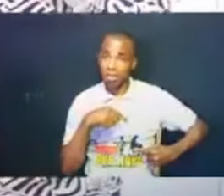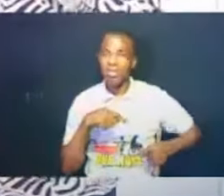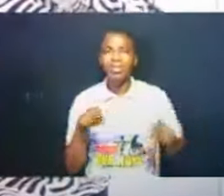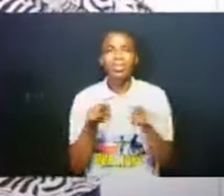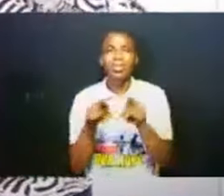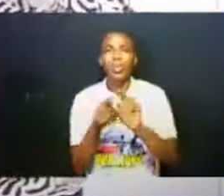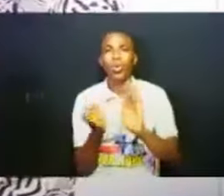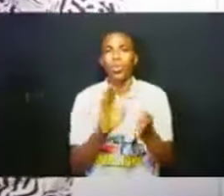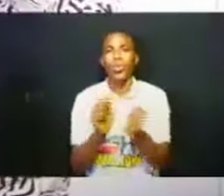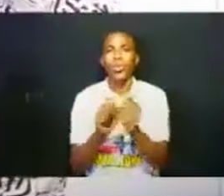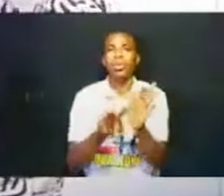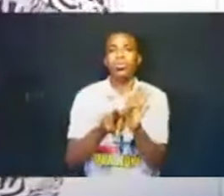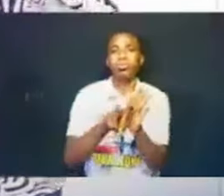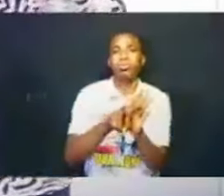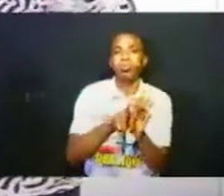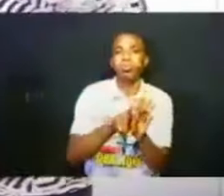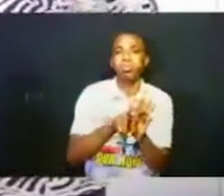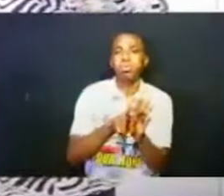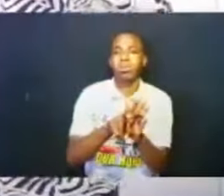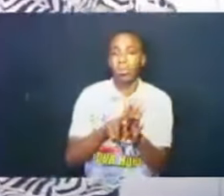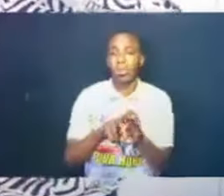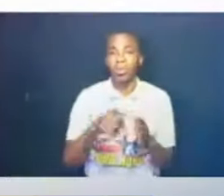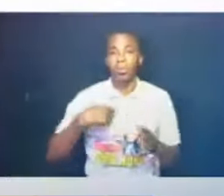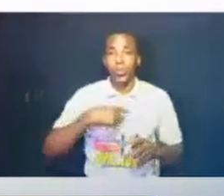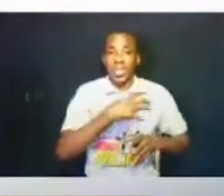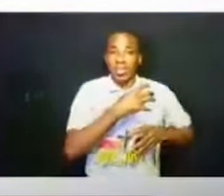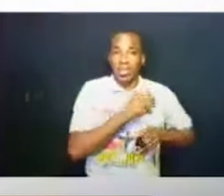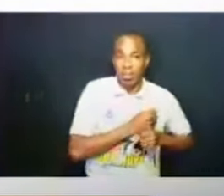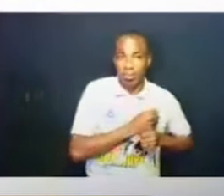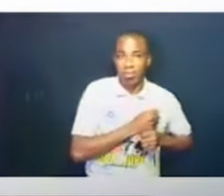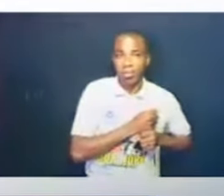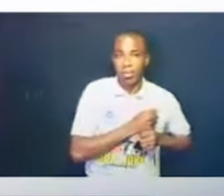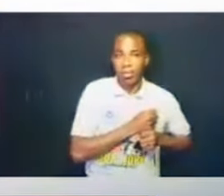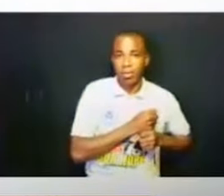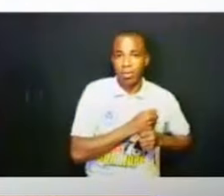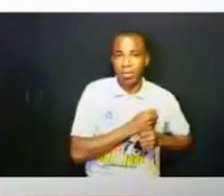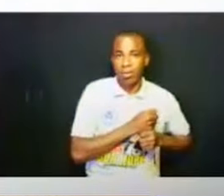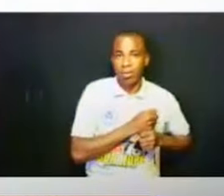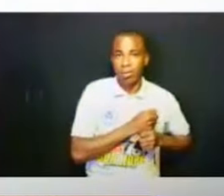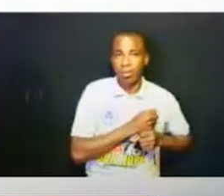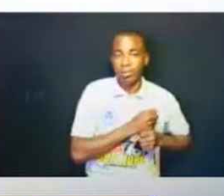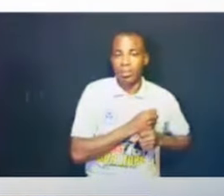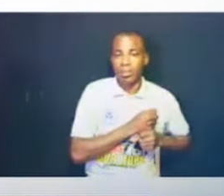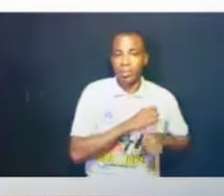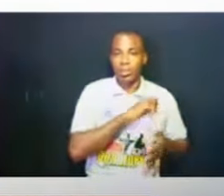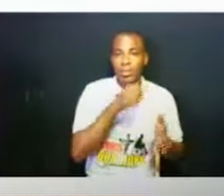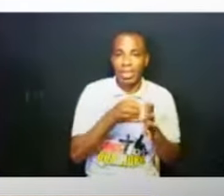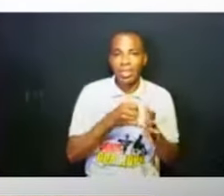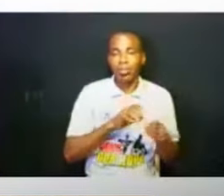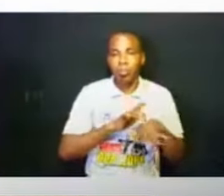viral disease. It is ensayare. It is acquired. Okay, unya. And it destroys.